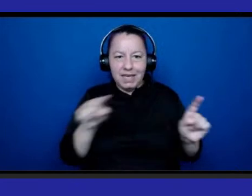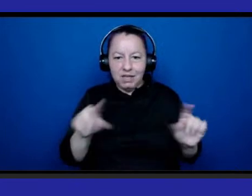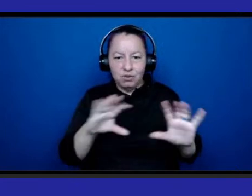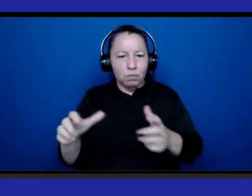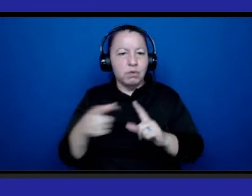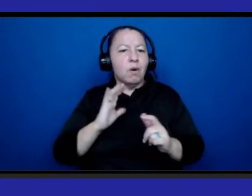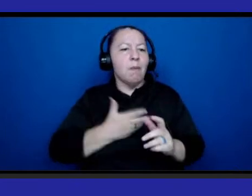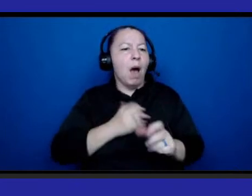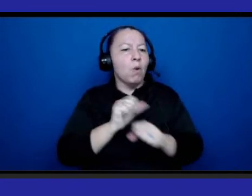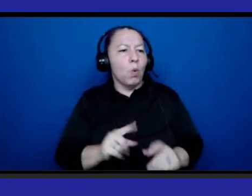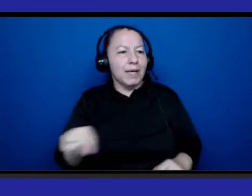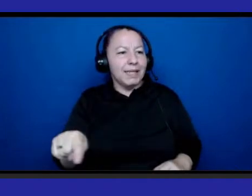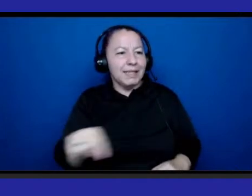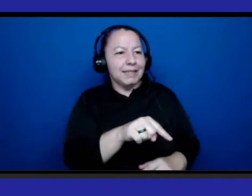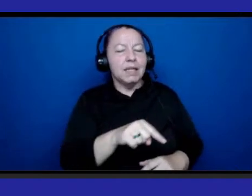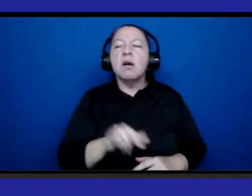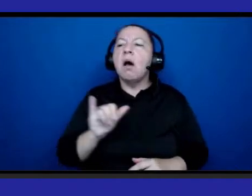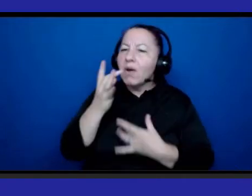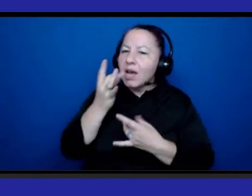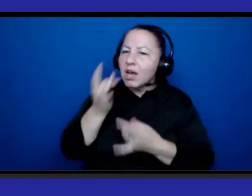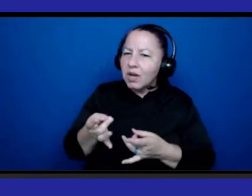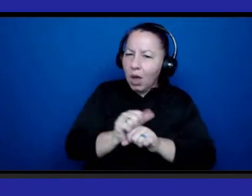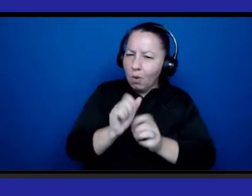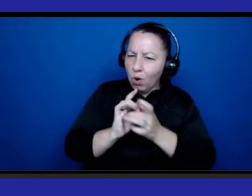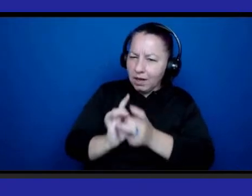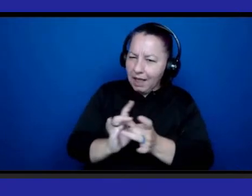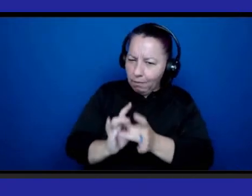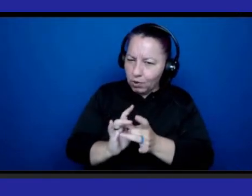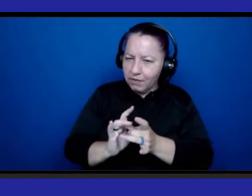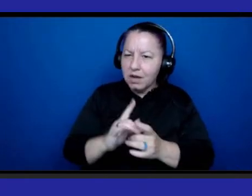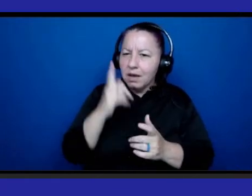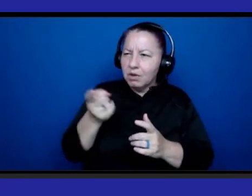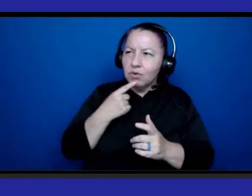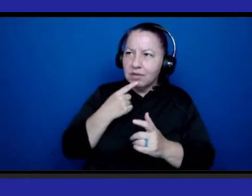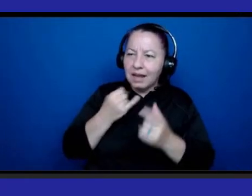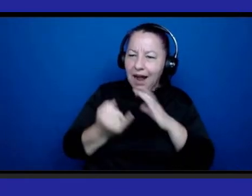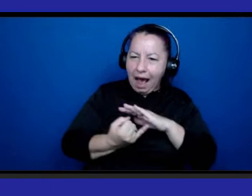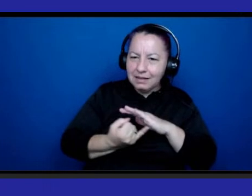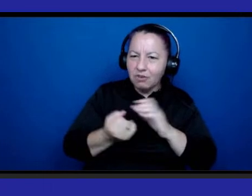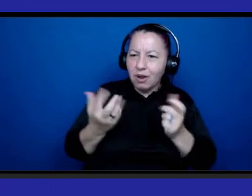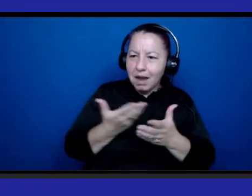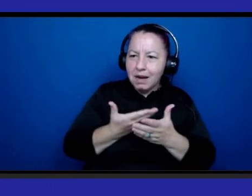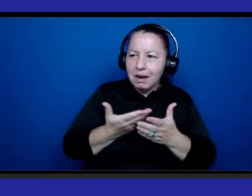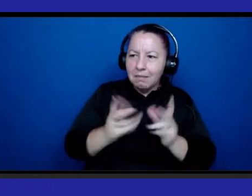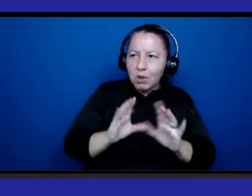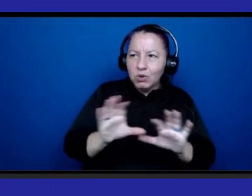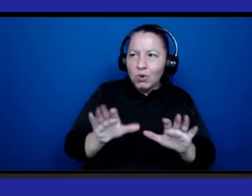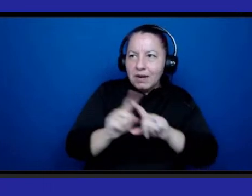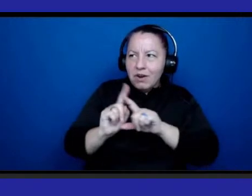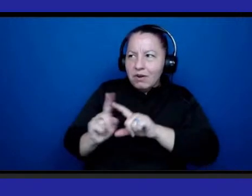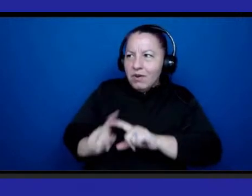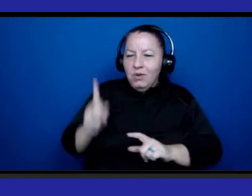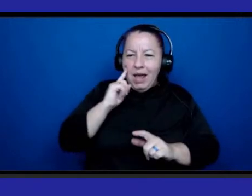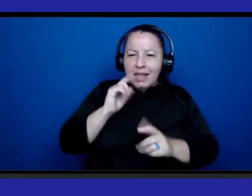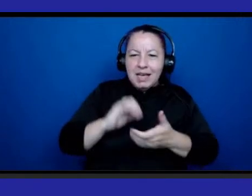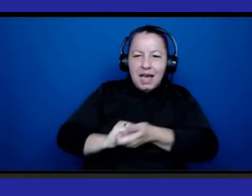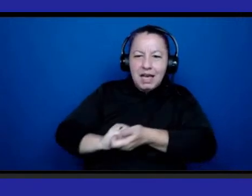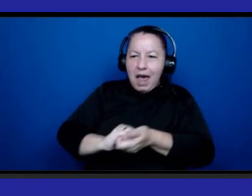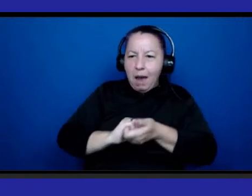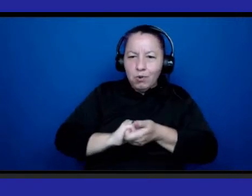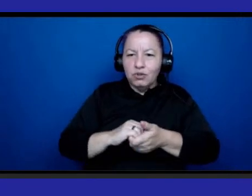they will work collaboratively, because you said in isolation, lots of people might be doing different things, and I think the collaboration amongst the groups is also